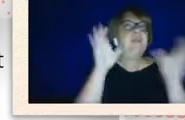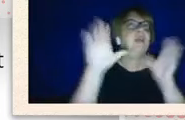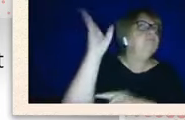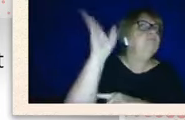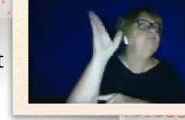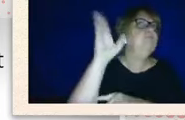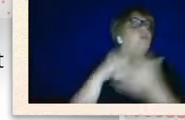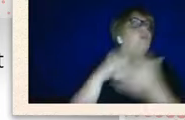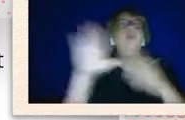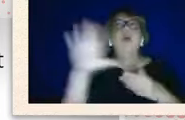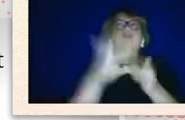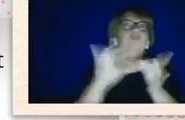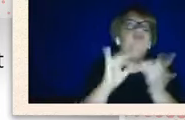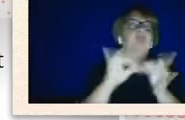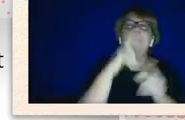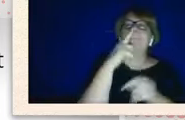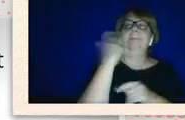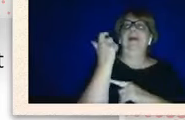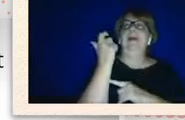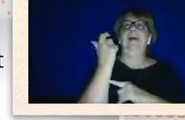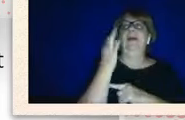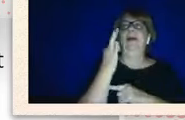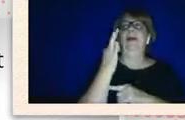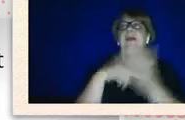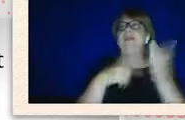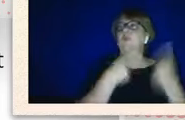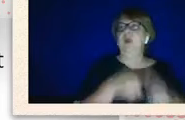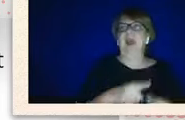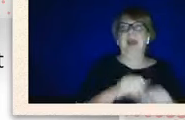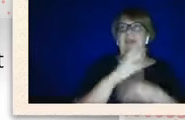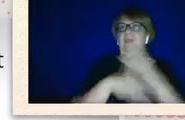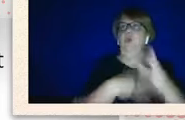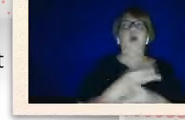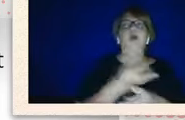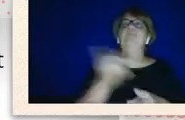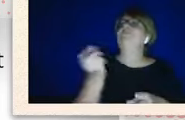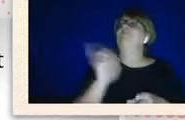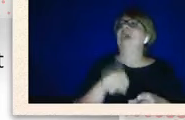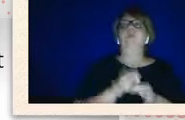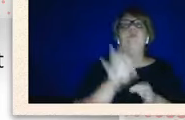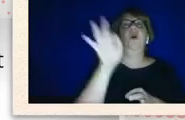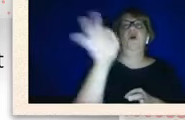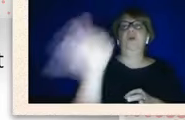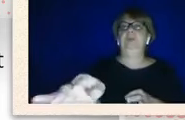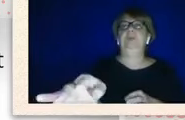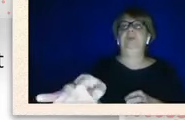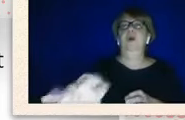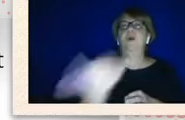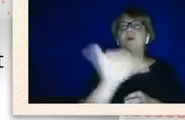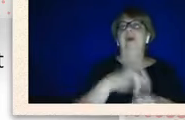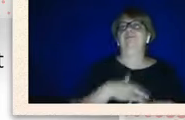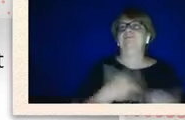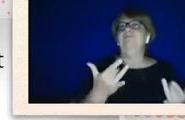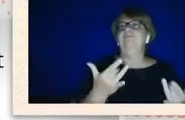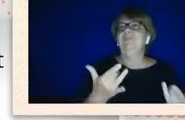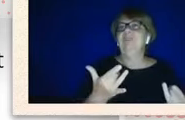But because of what happened in the world, they had to postpone this event, and then they rescheduled it for June,